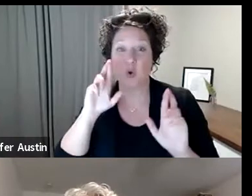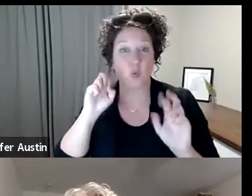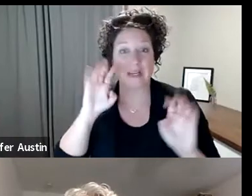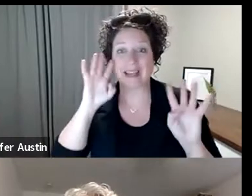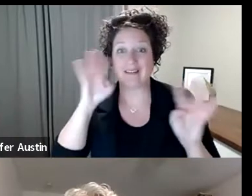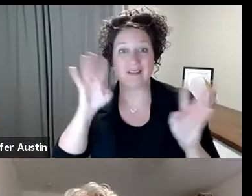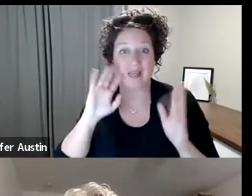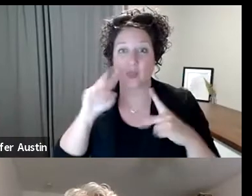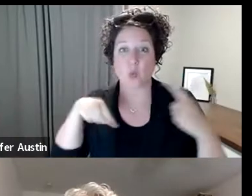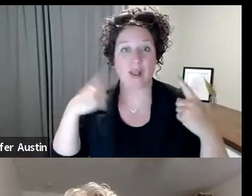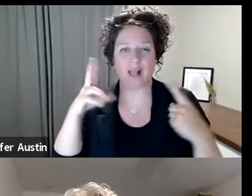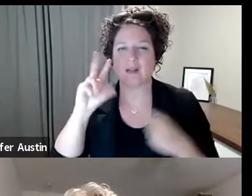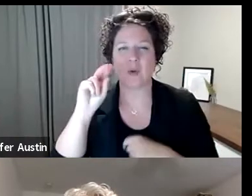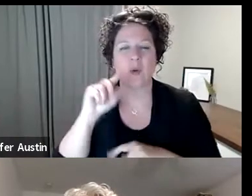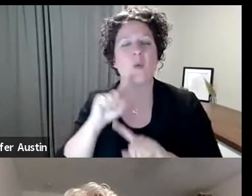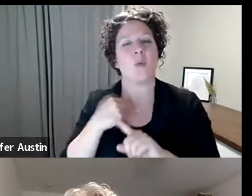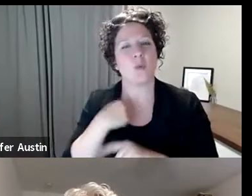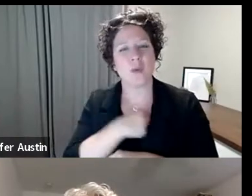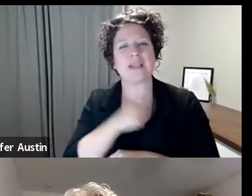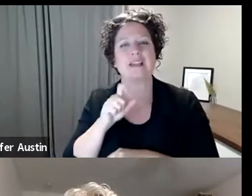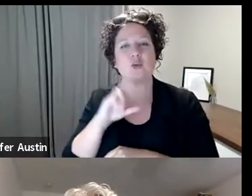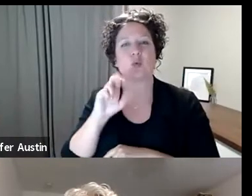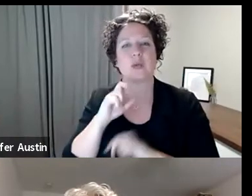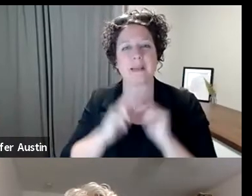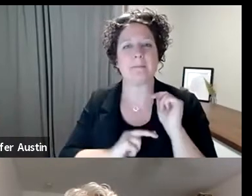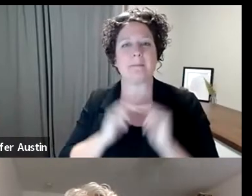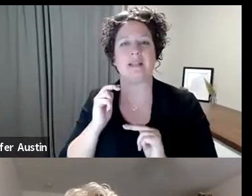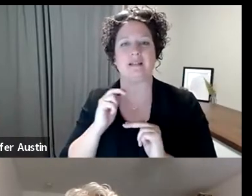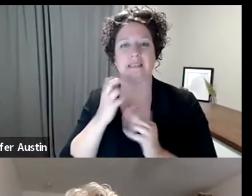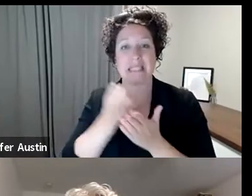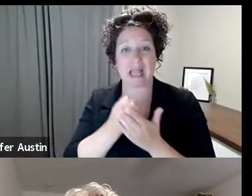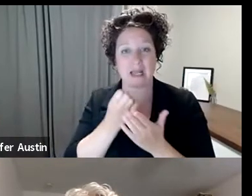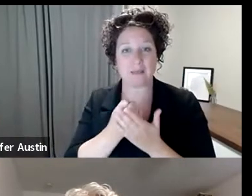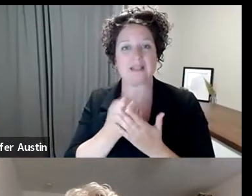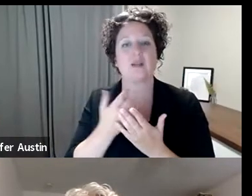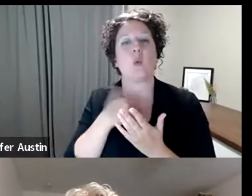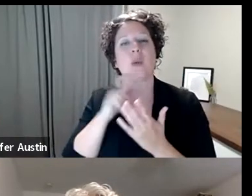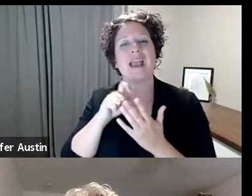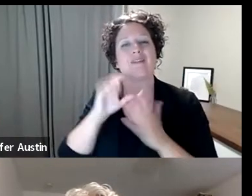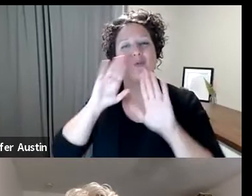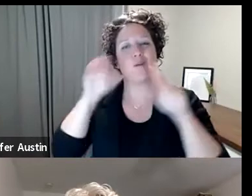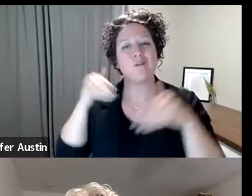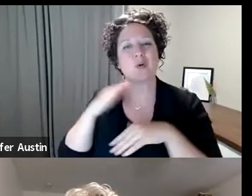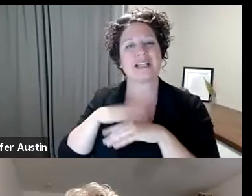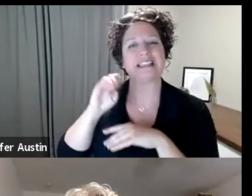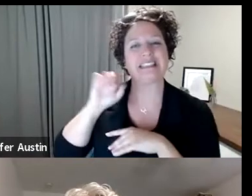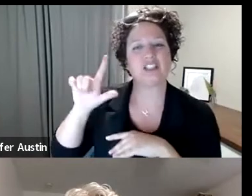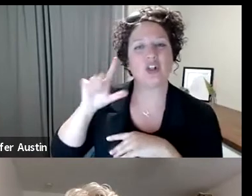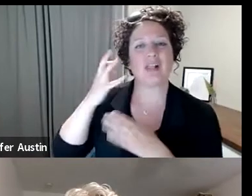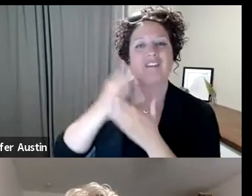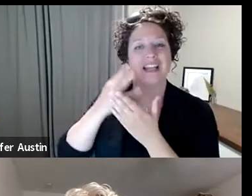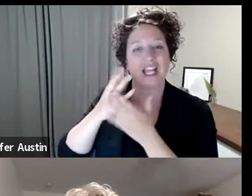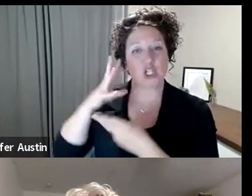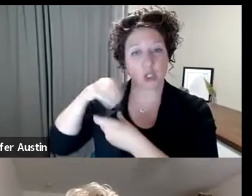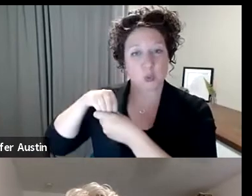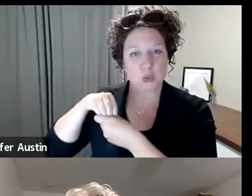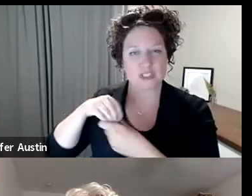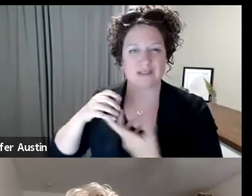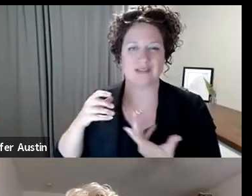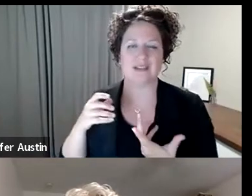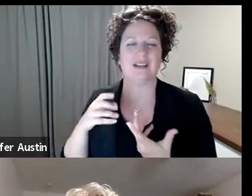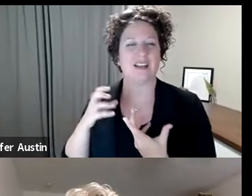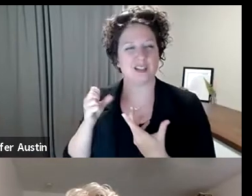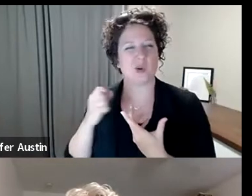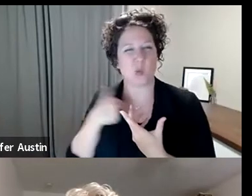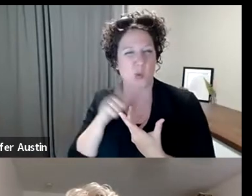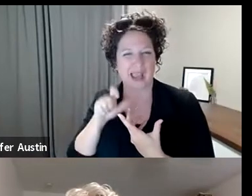said before, but to rebuild economies, we need to focus on digital financial inclusion. And so we need to